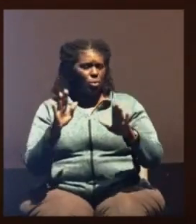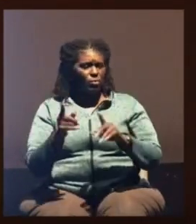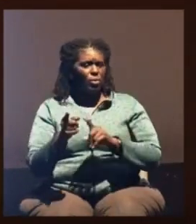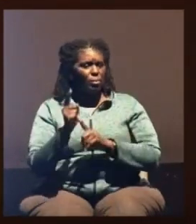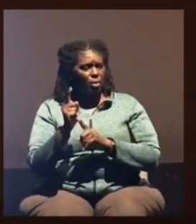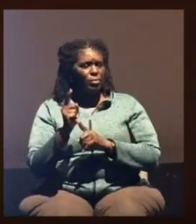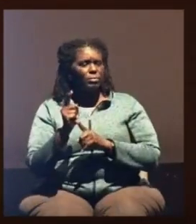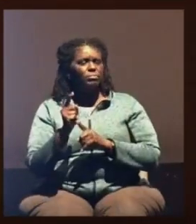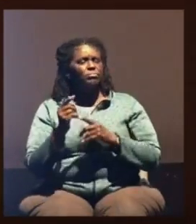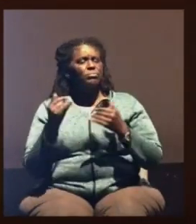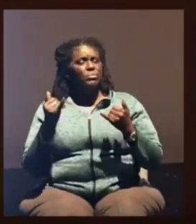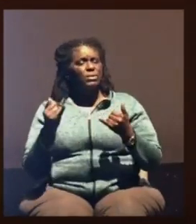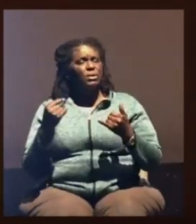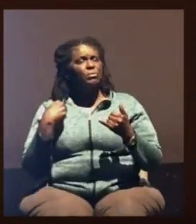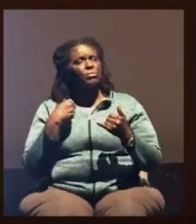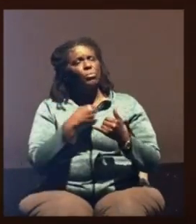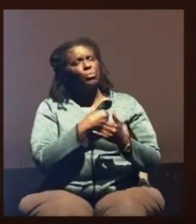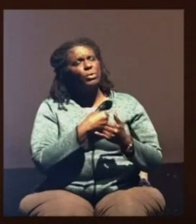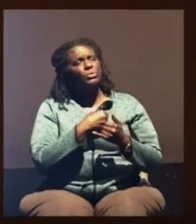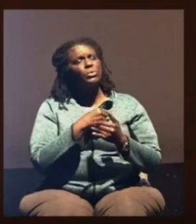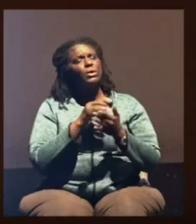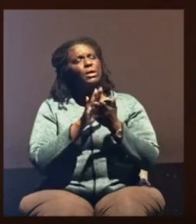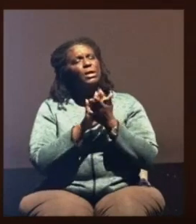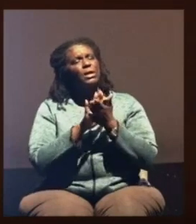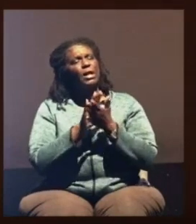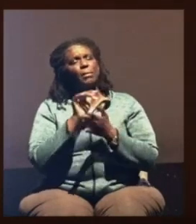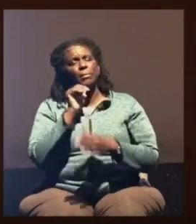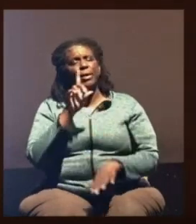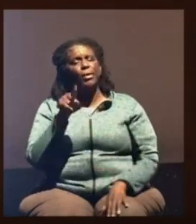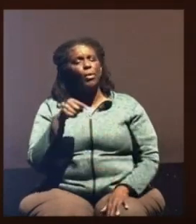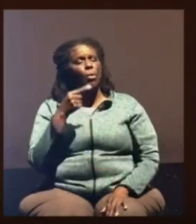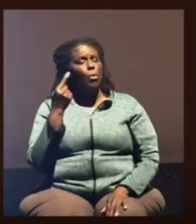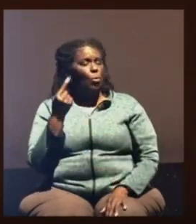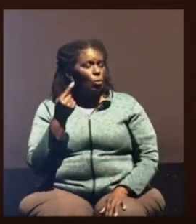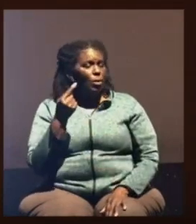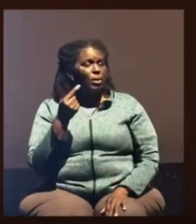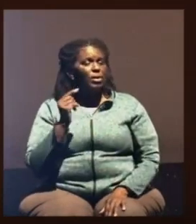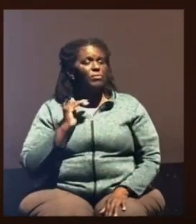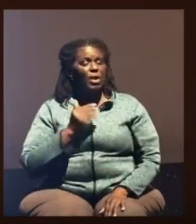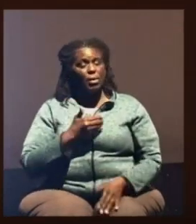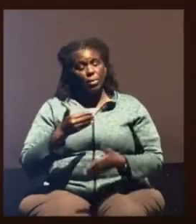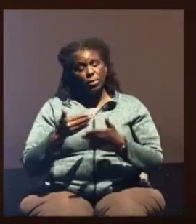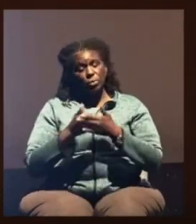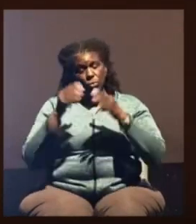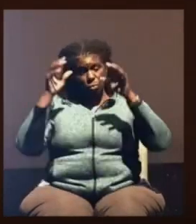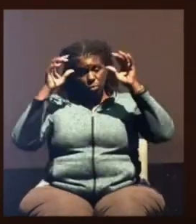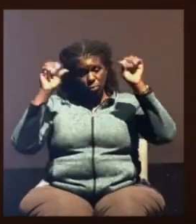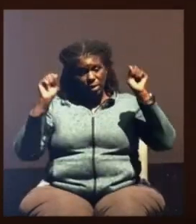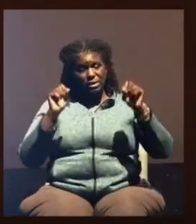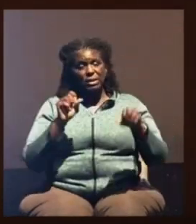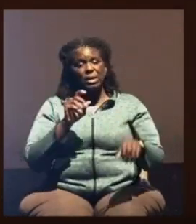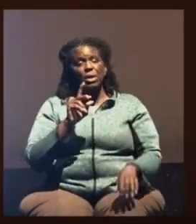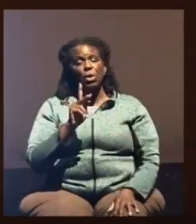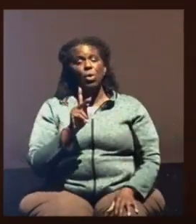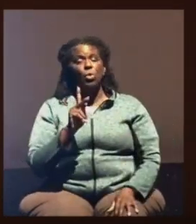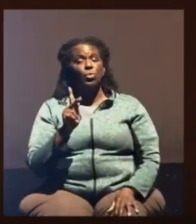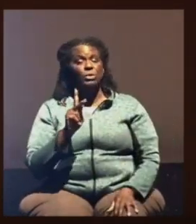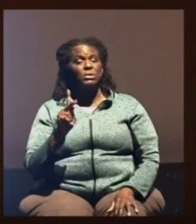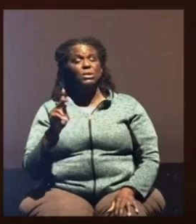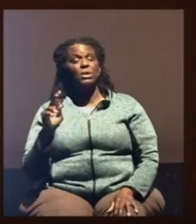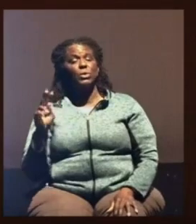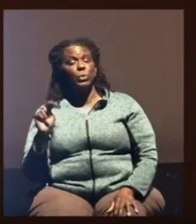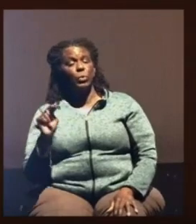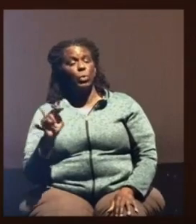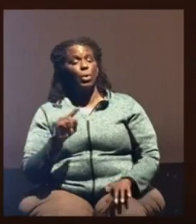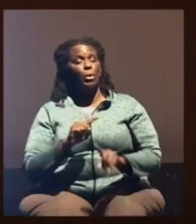should just take a moment to clap for not only for our new president, Krista Newkirk, but for everybody who was